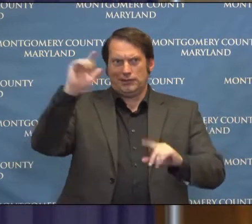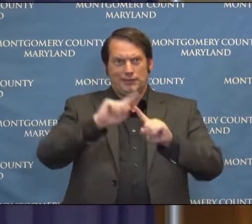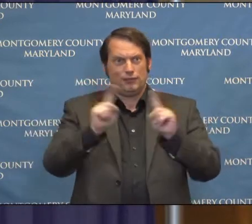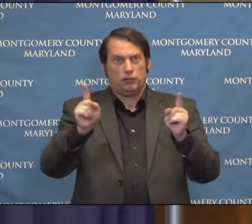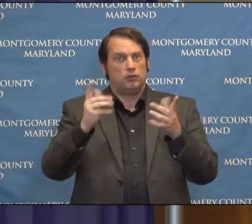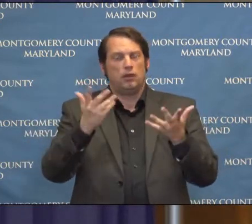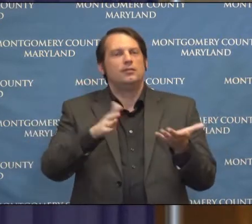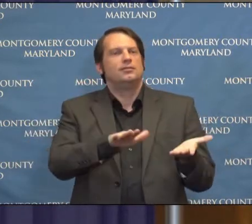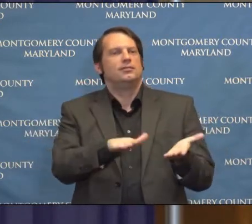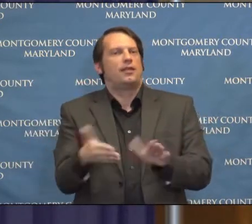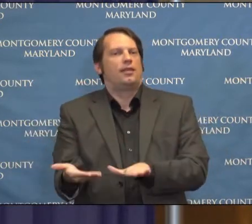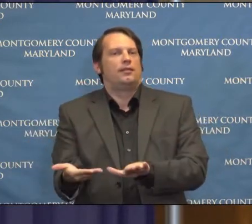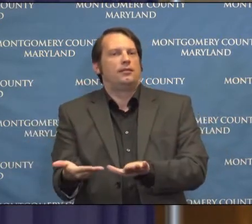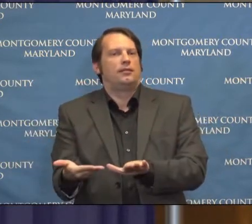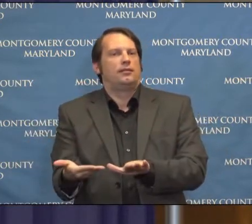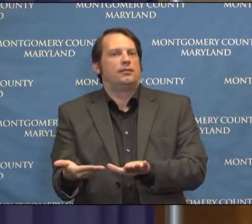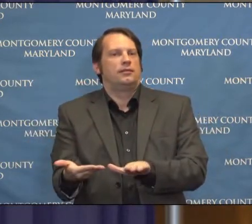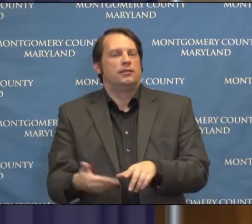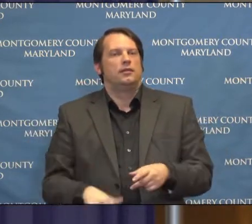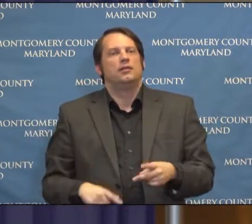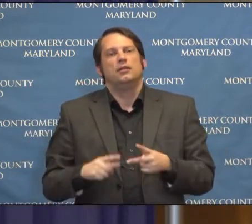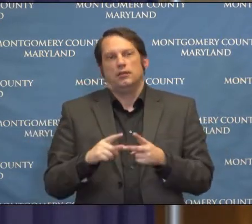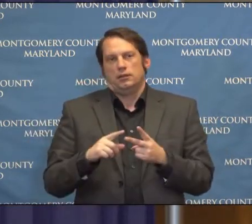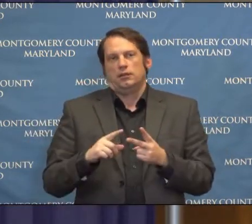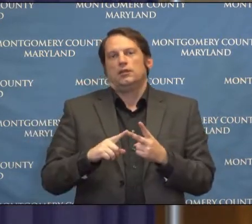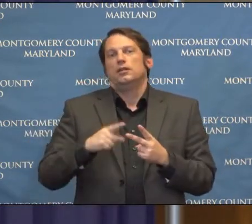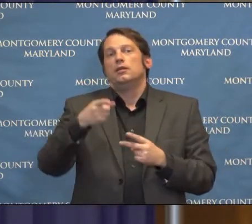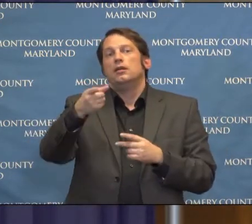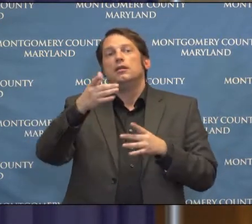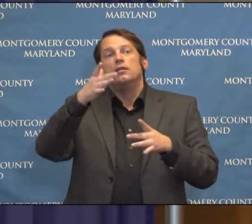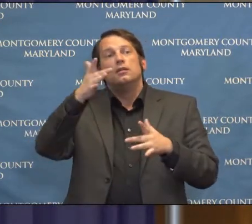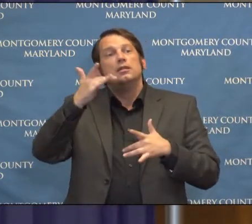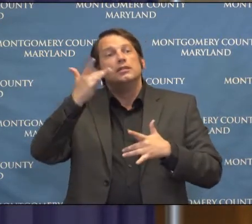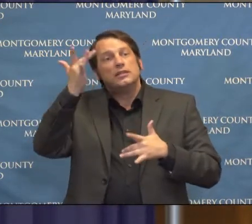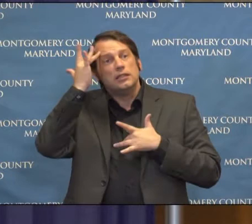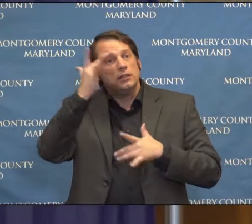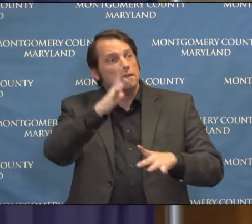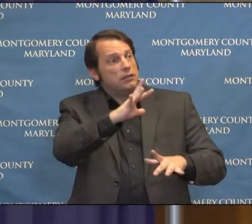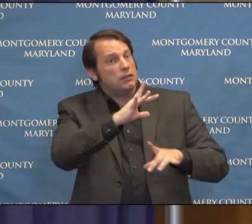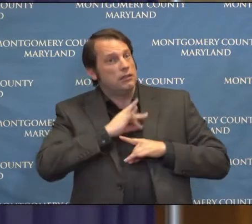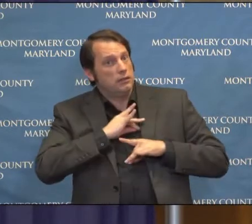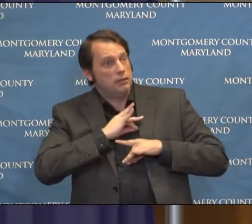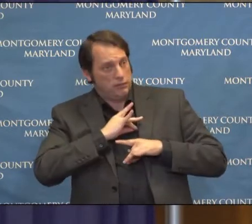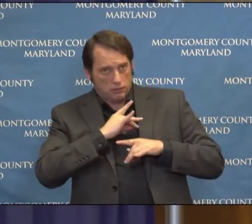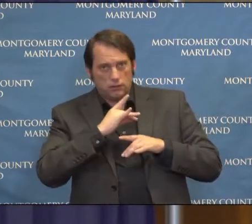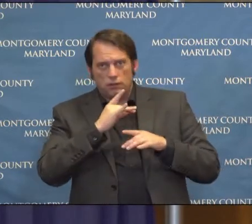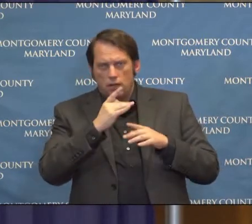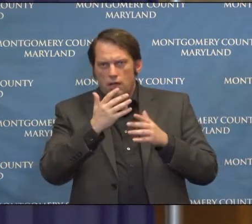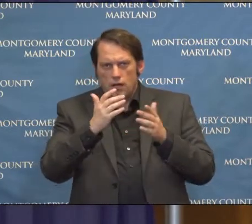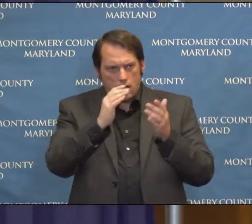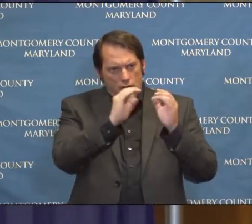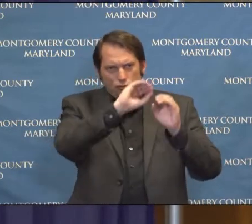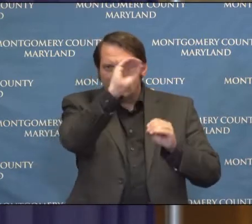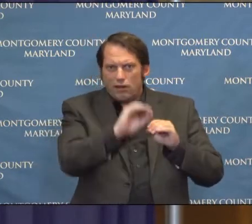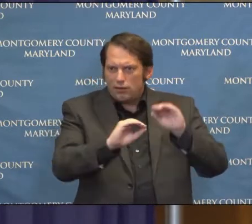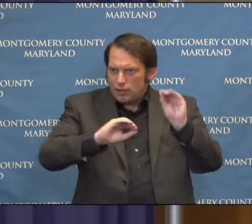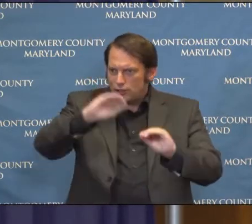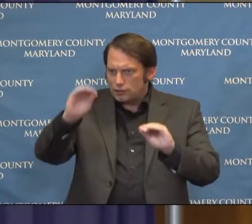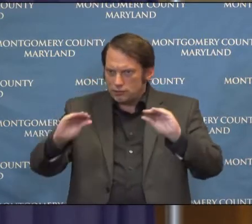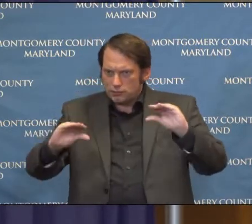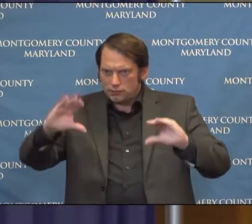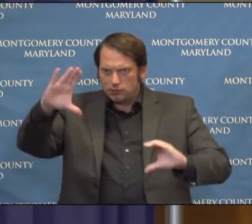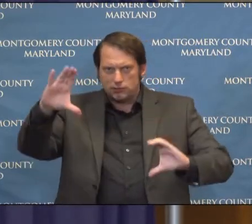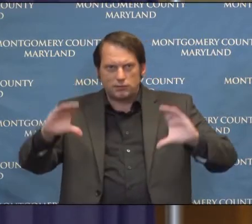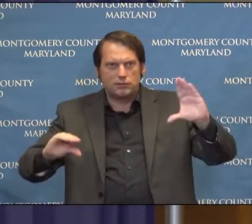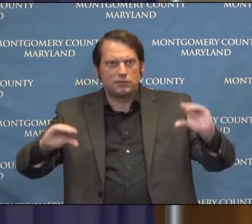a number of different jurisdictions. We're starting to get more data from the state and gathering that data on a local level to understand how those